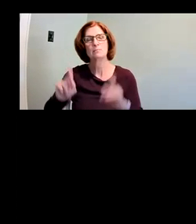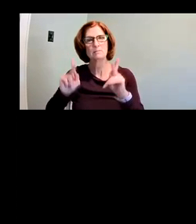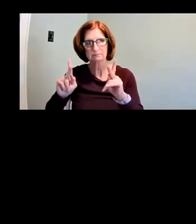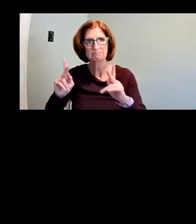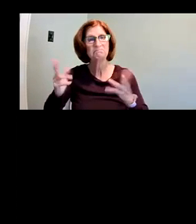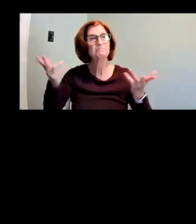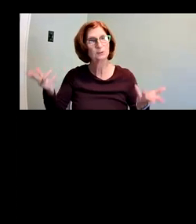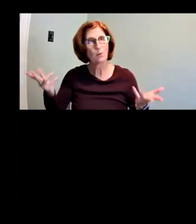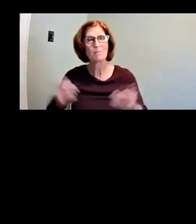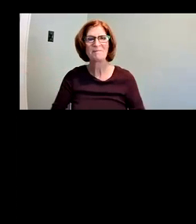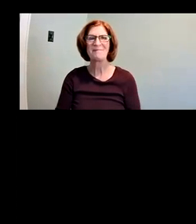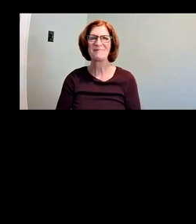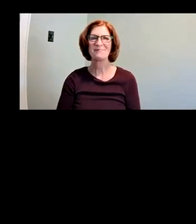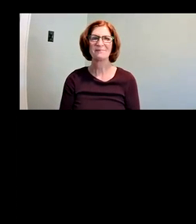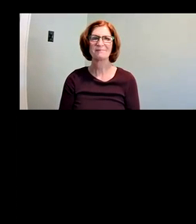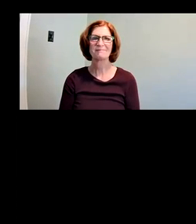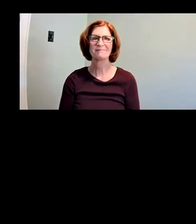notes. So